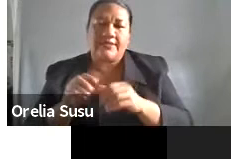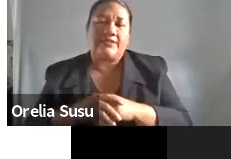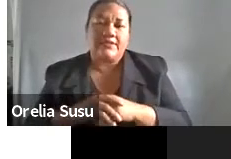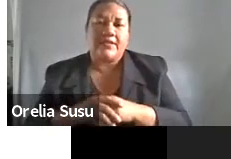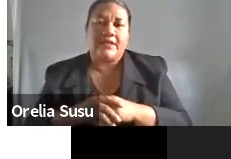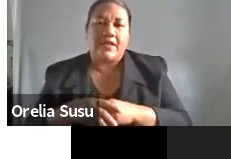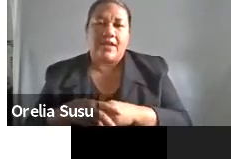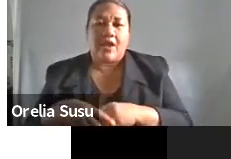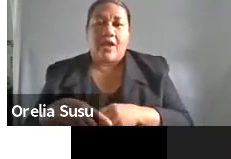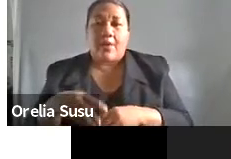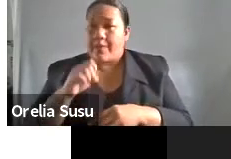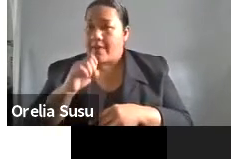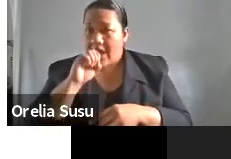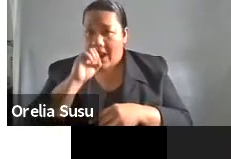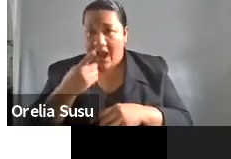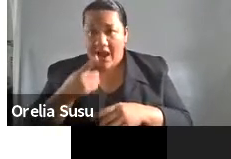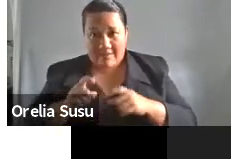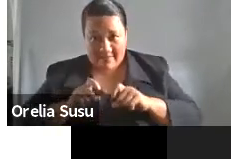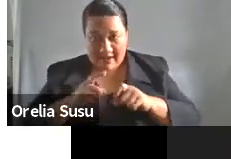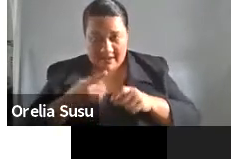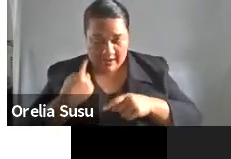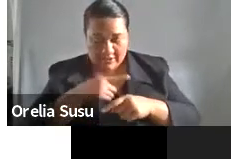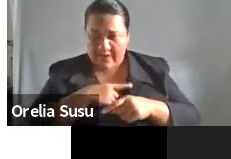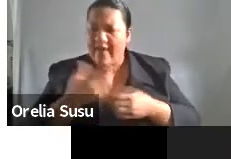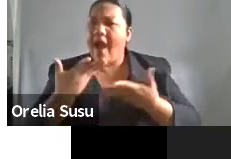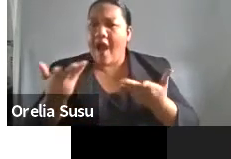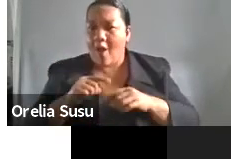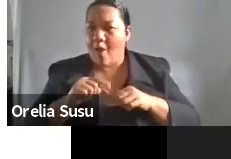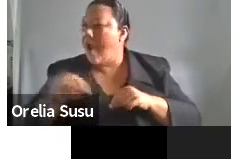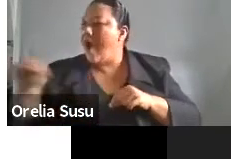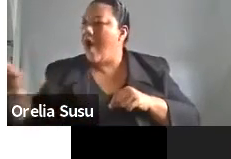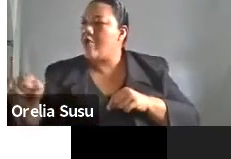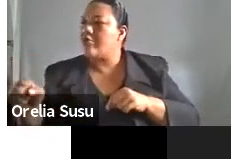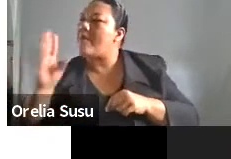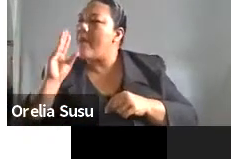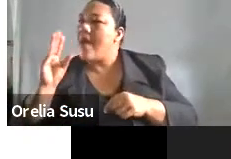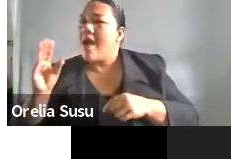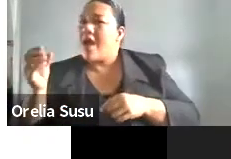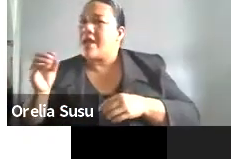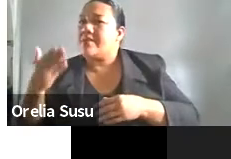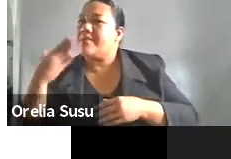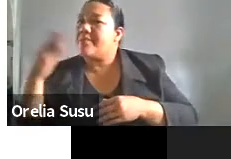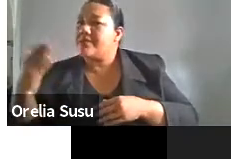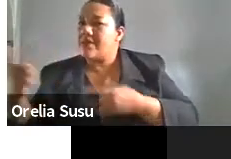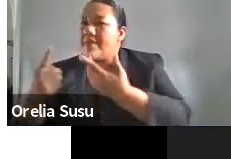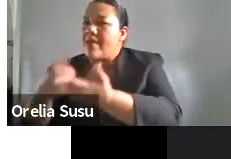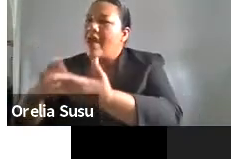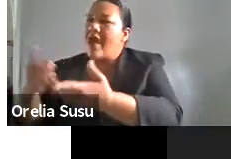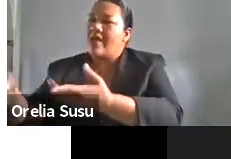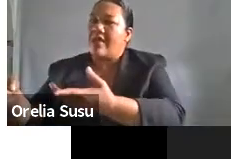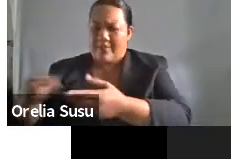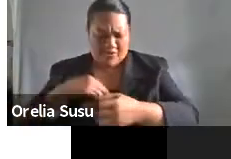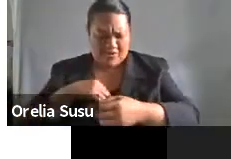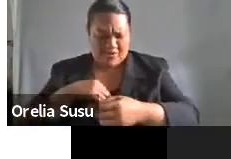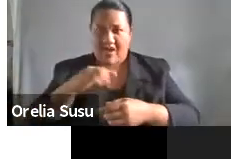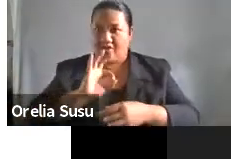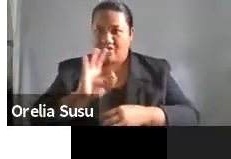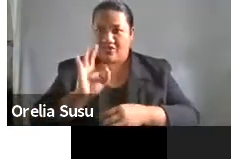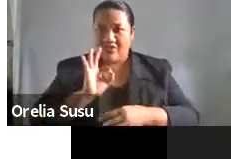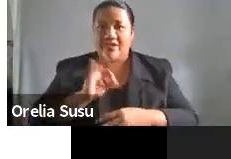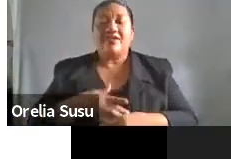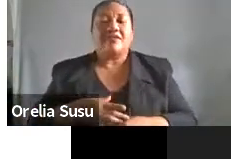maintain ourselves, how then we expected to go out into the work that we do. This, this is going to be the concept that our speakers is going to